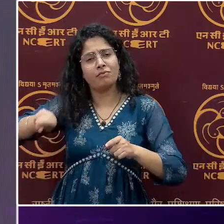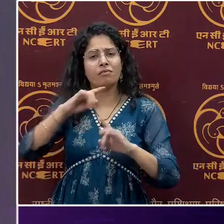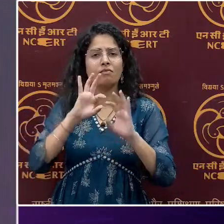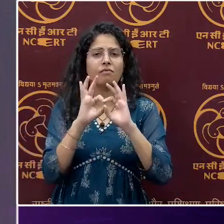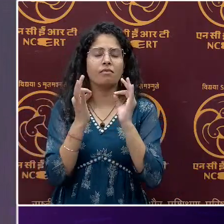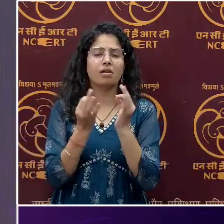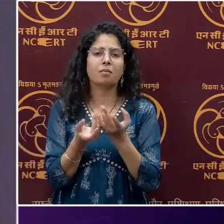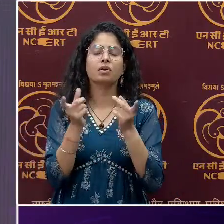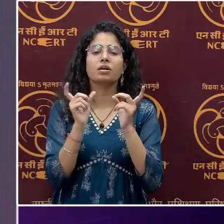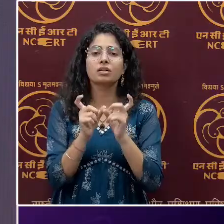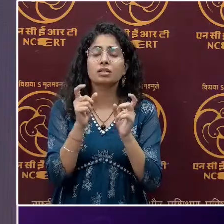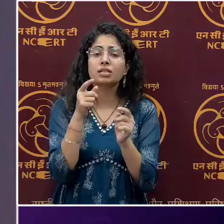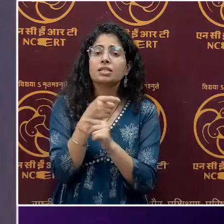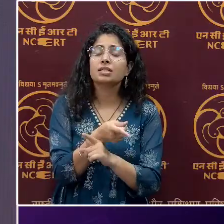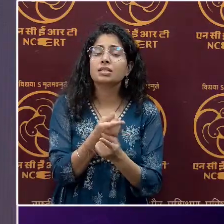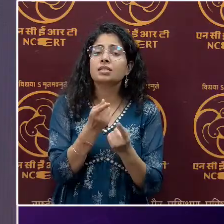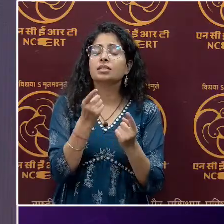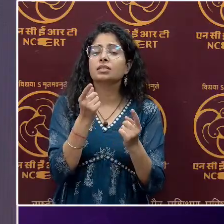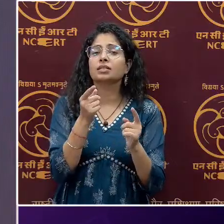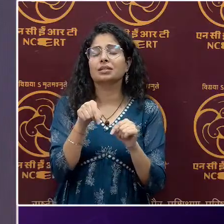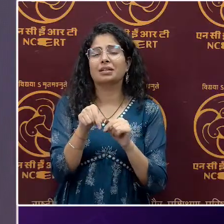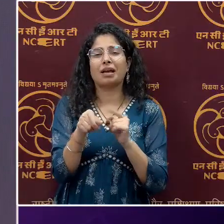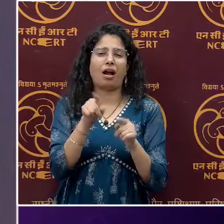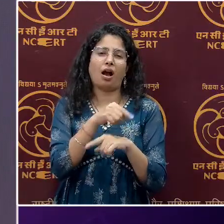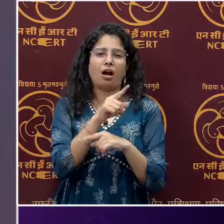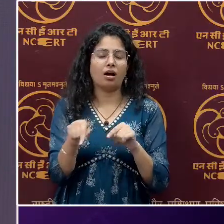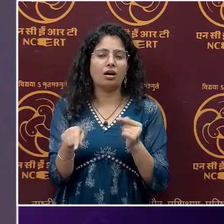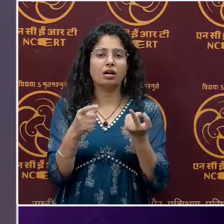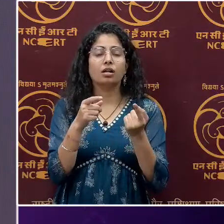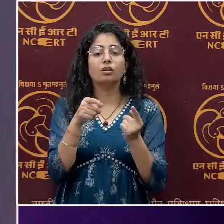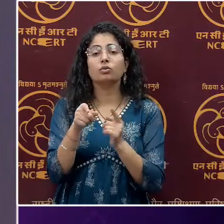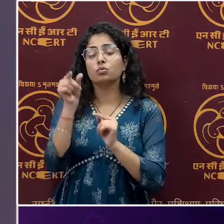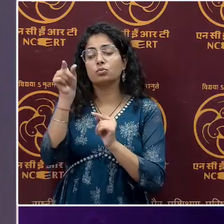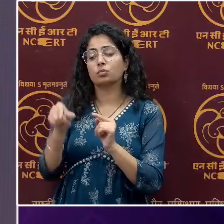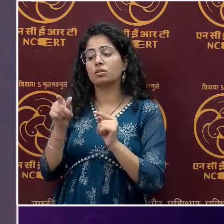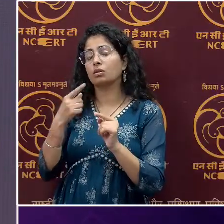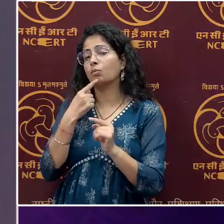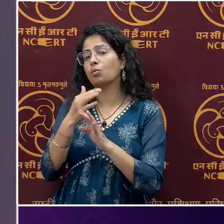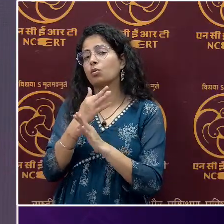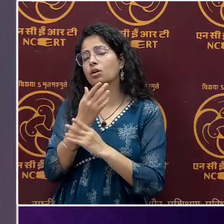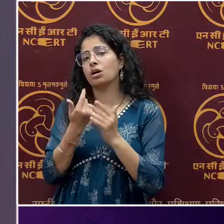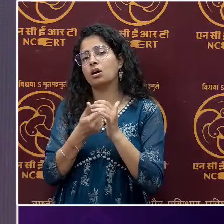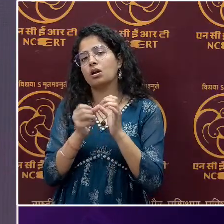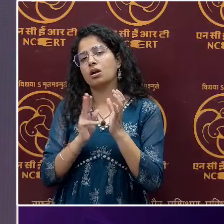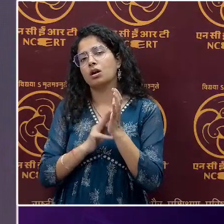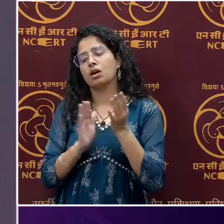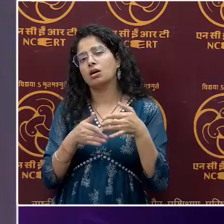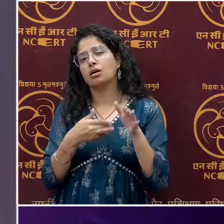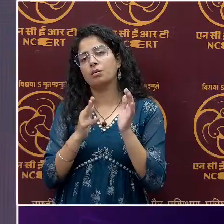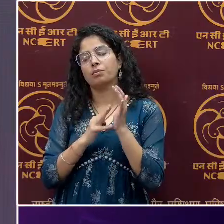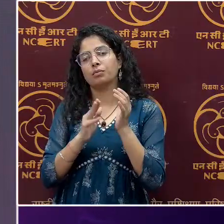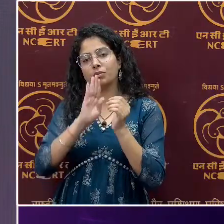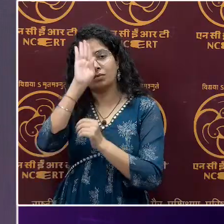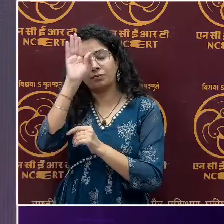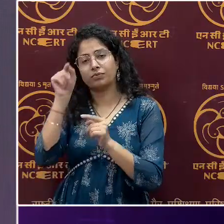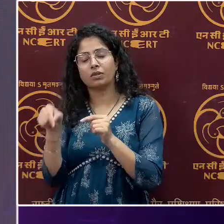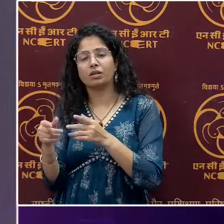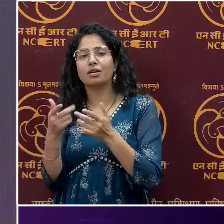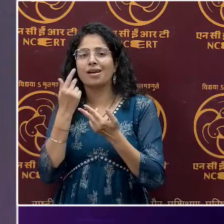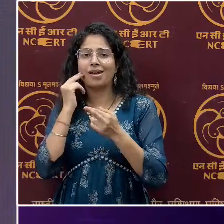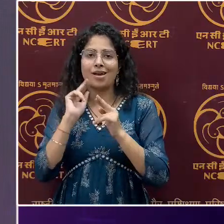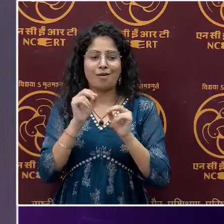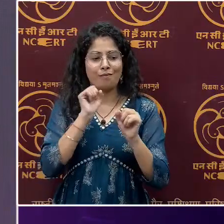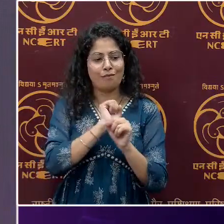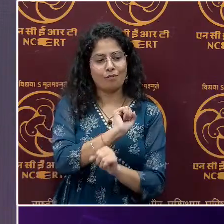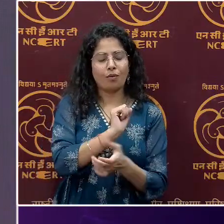Yes. So that is being eradicated by Ram Mohan Roy. And also Sati Pratha. And what happens in Sati Pratha, if your husband is